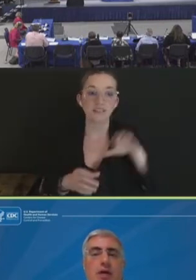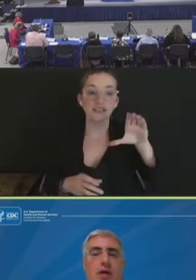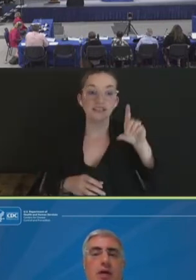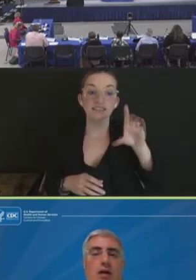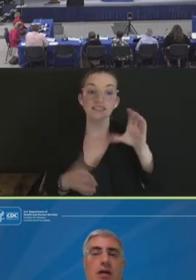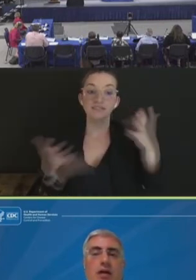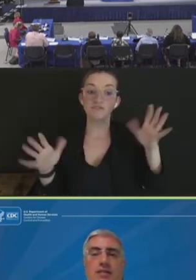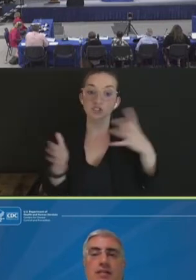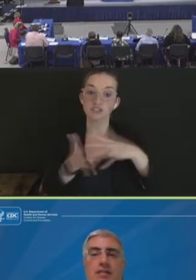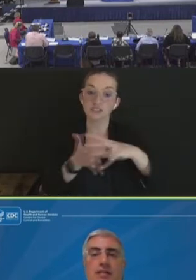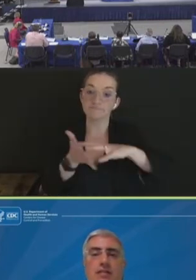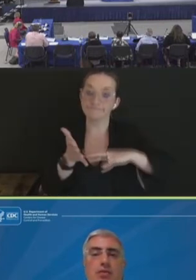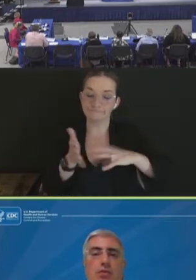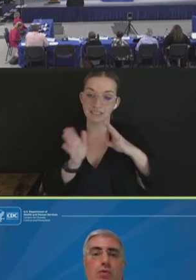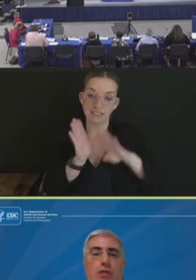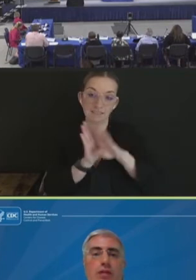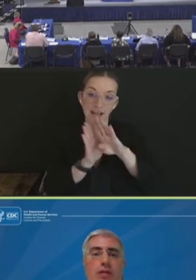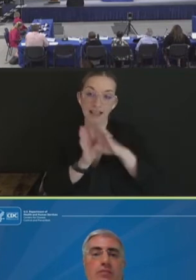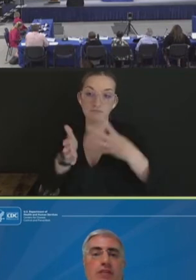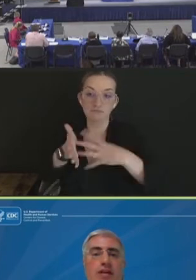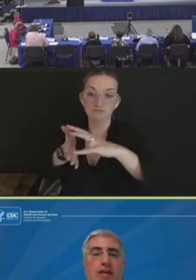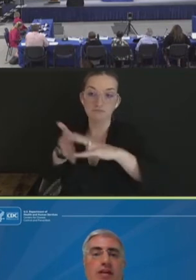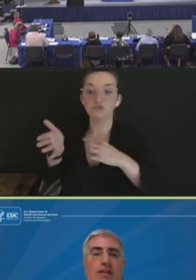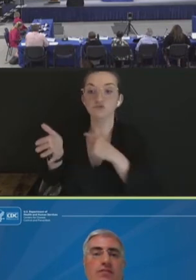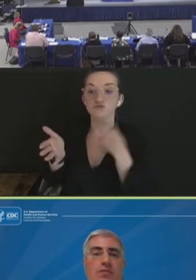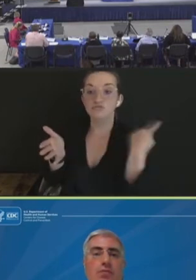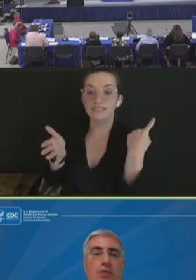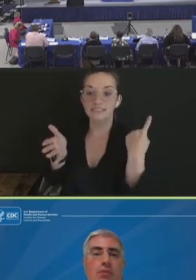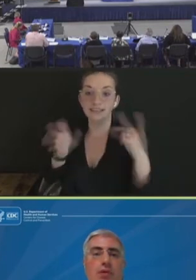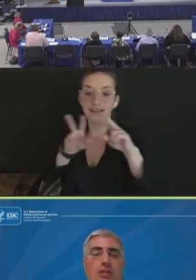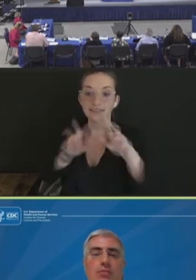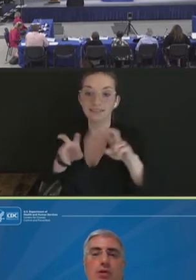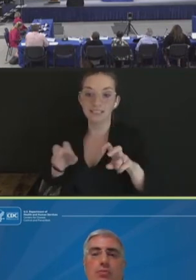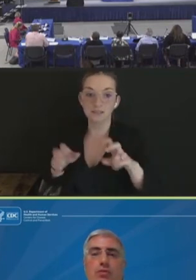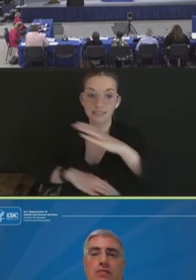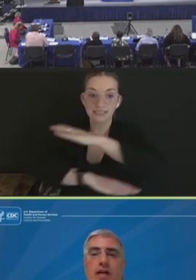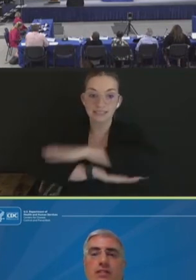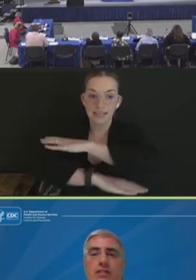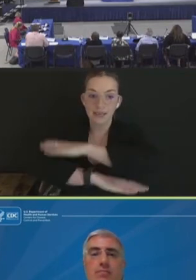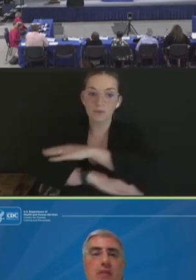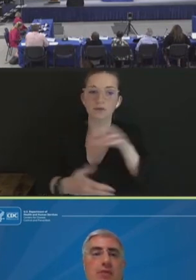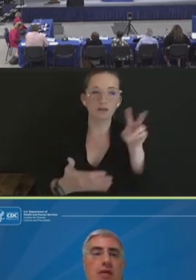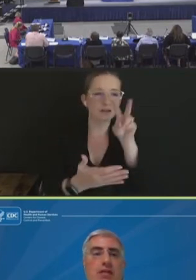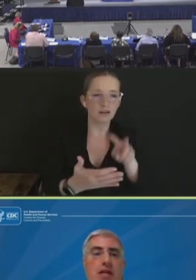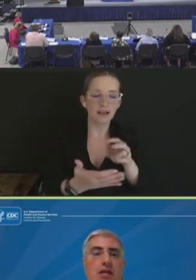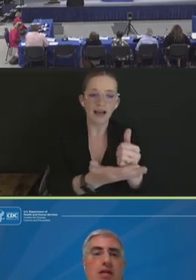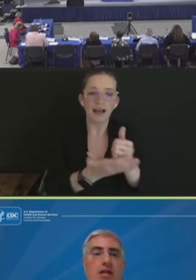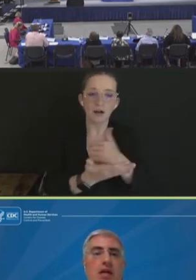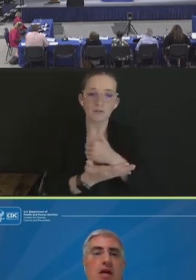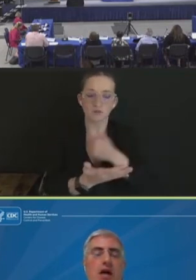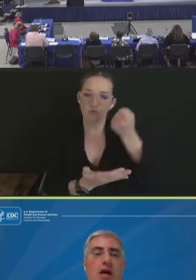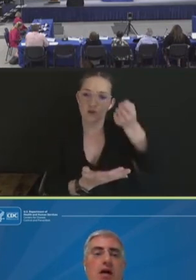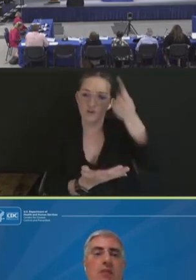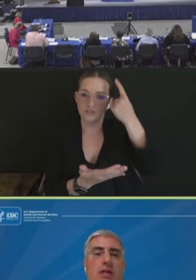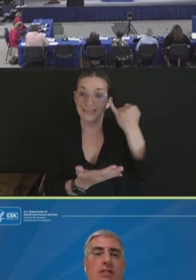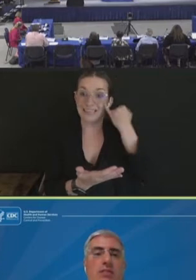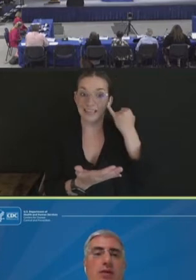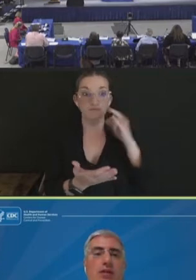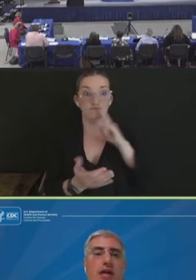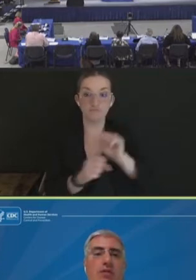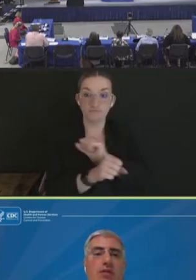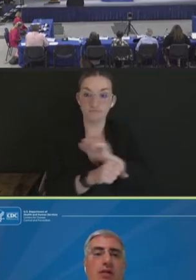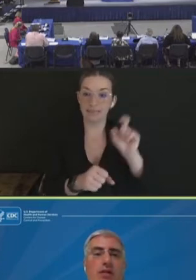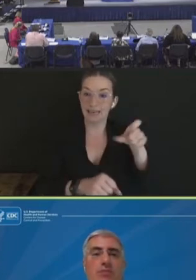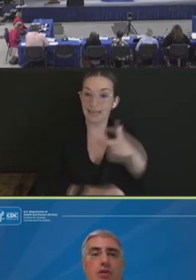to assist as a tool in providing guidance for when post-exposure prophylaxis might be indicated. It